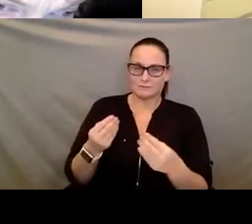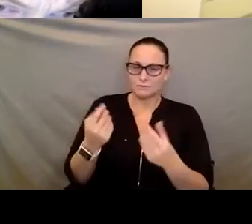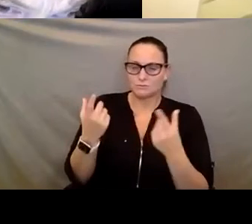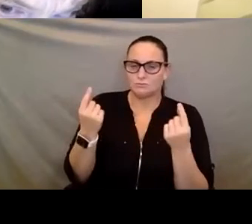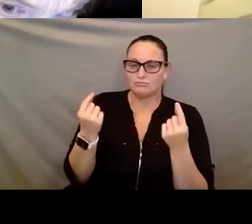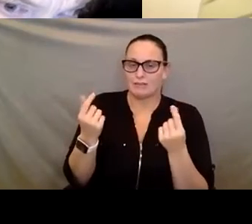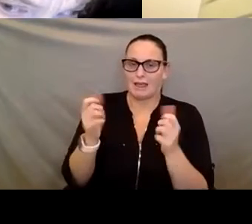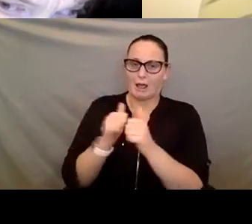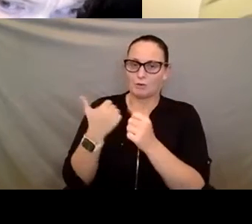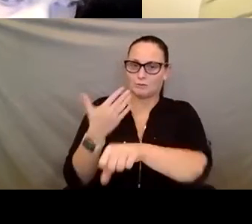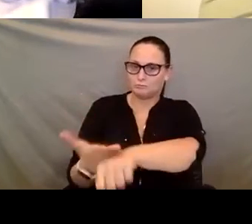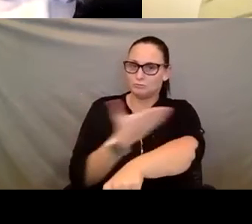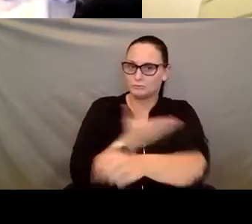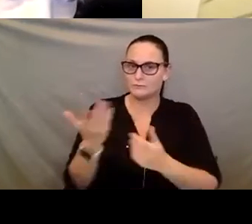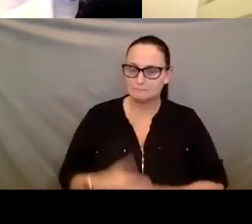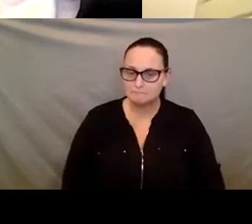can we do better?